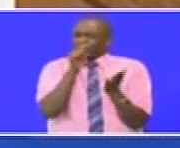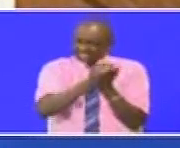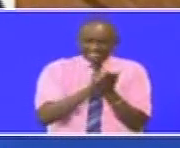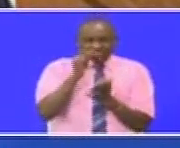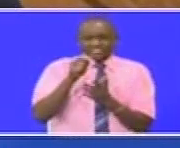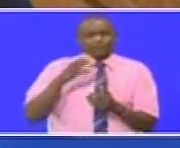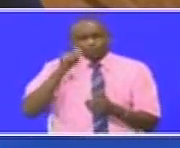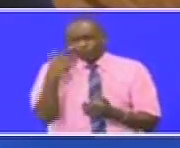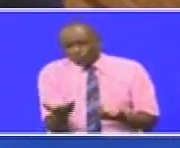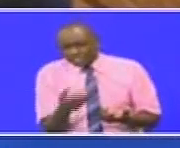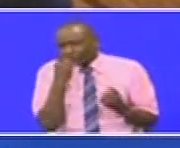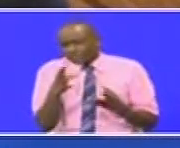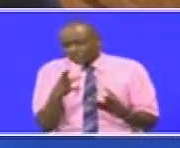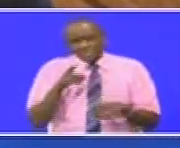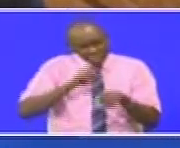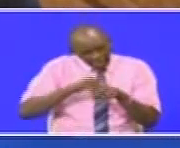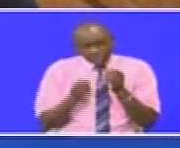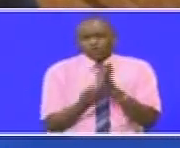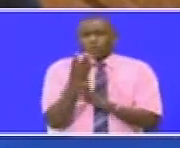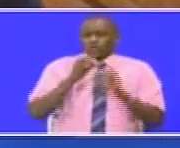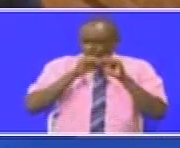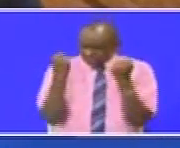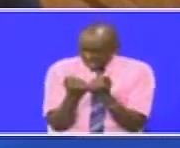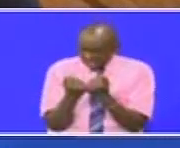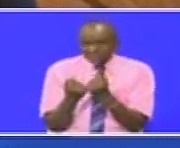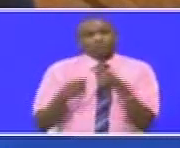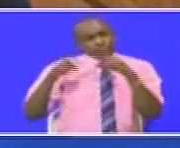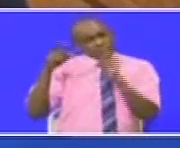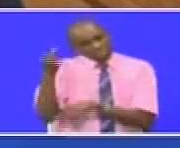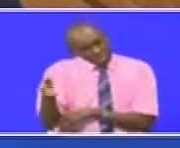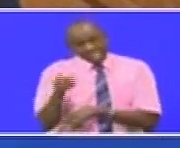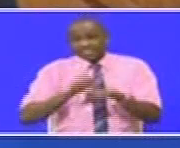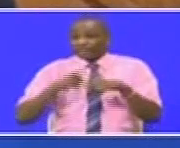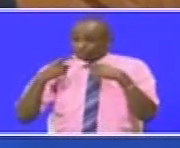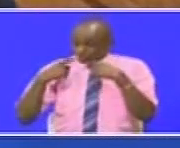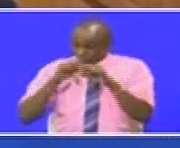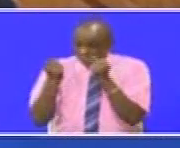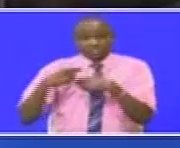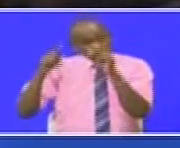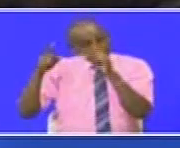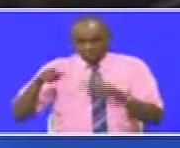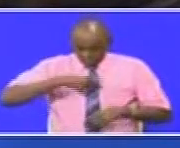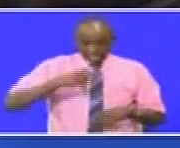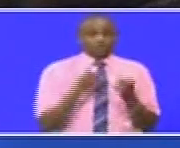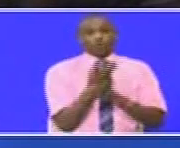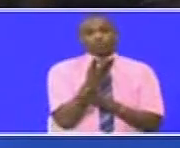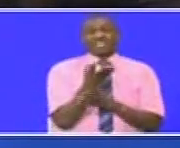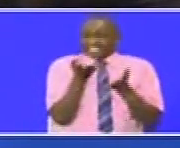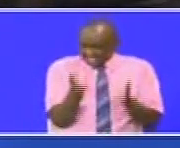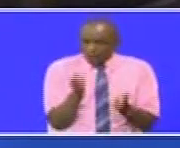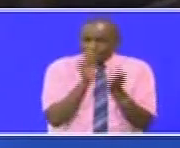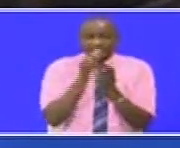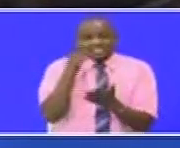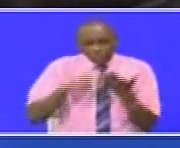informed by the knowledge that as we grow, society prospers, and as society prospers, we grow. According to the